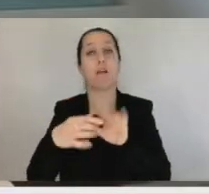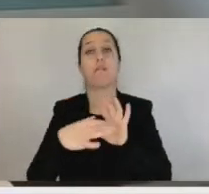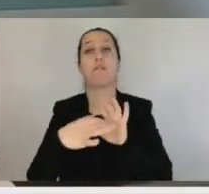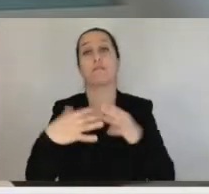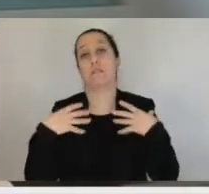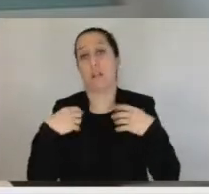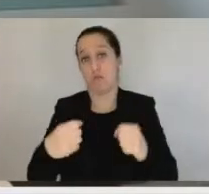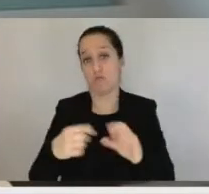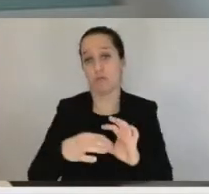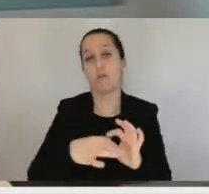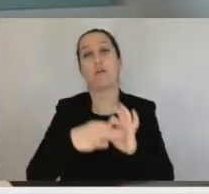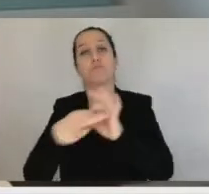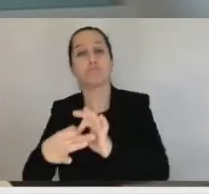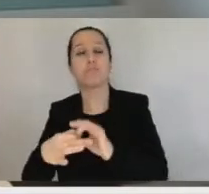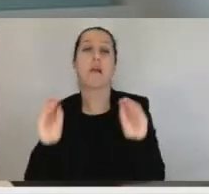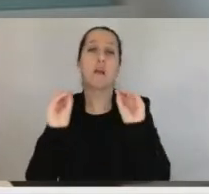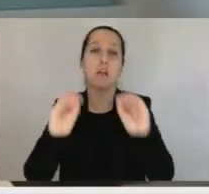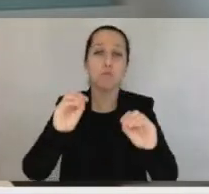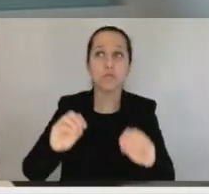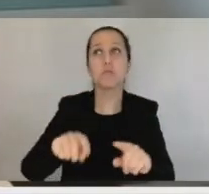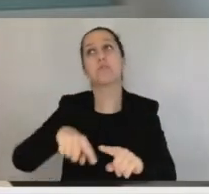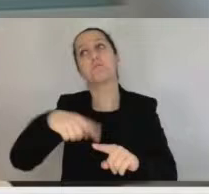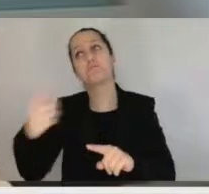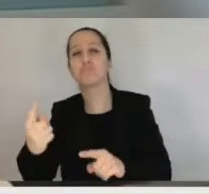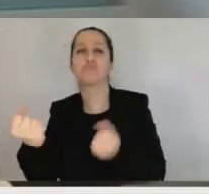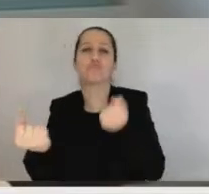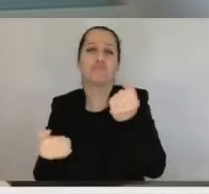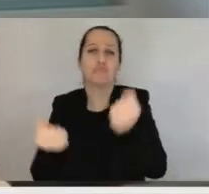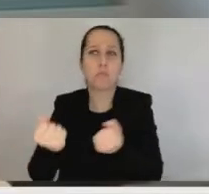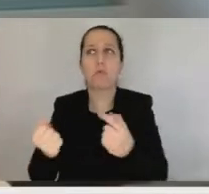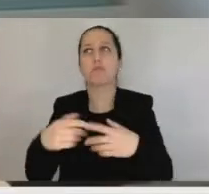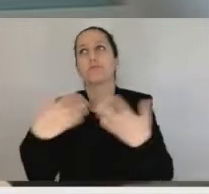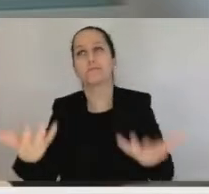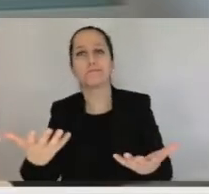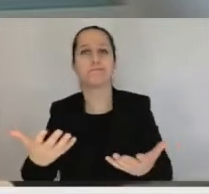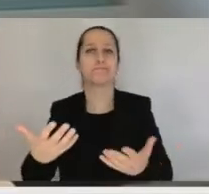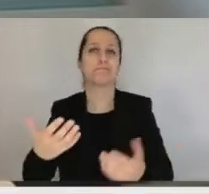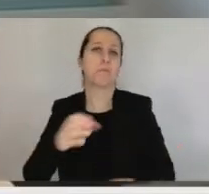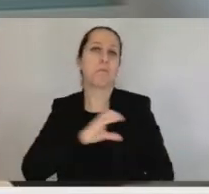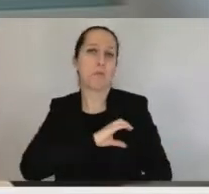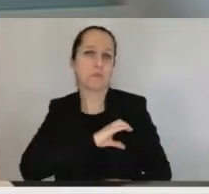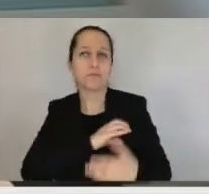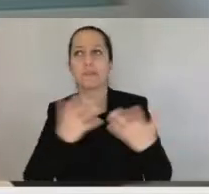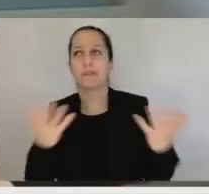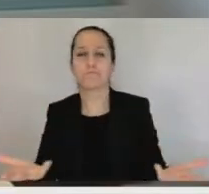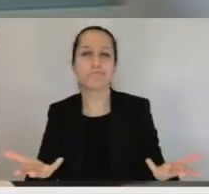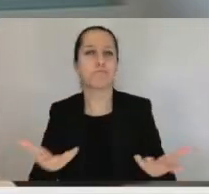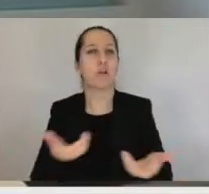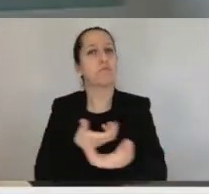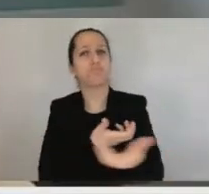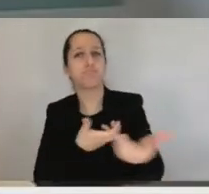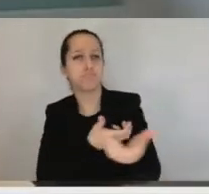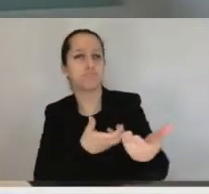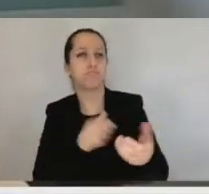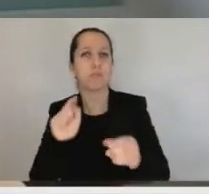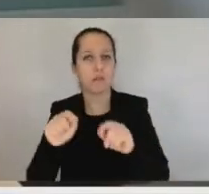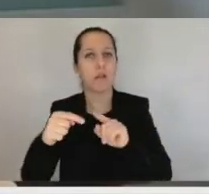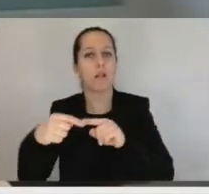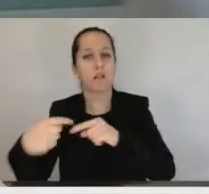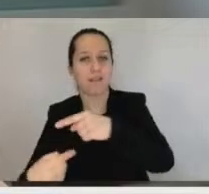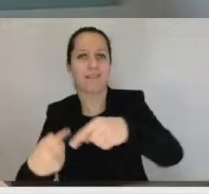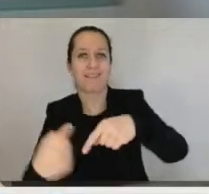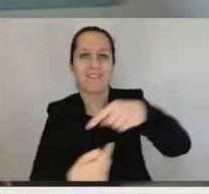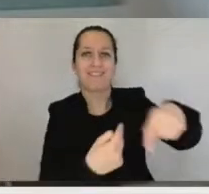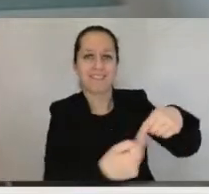the fire and rescue sector, the voluntary and community sector. And we've just kicked off